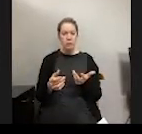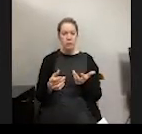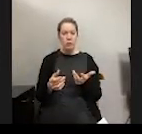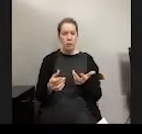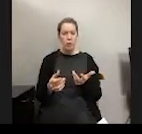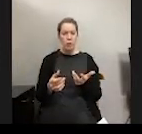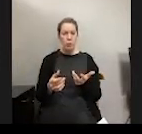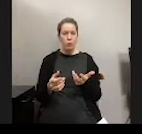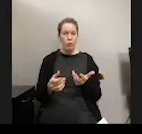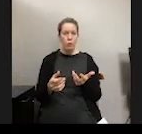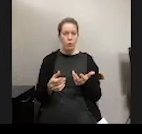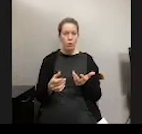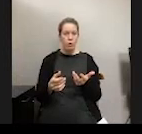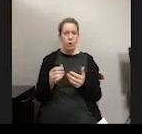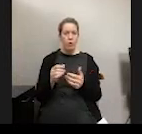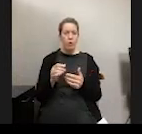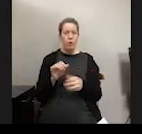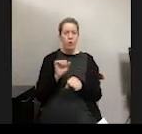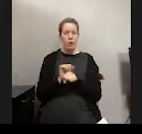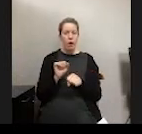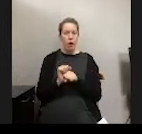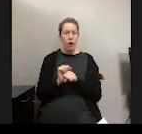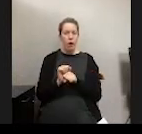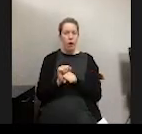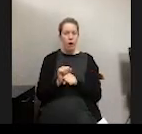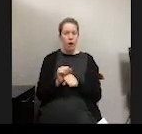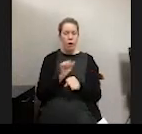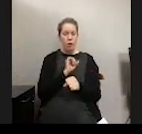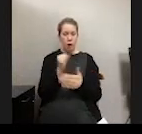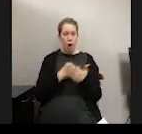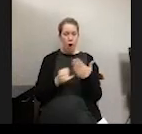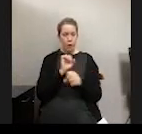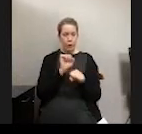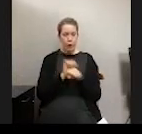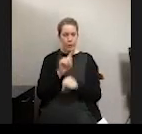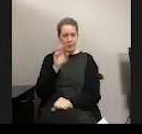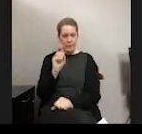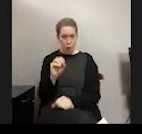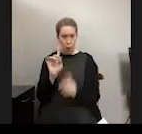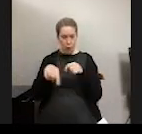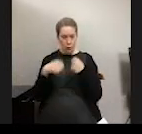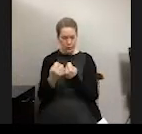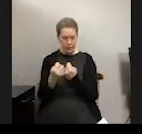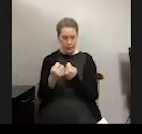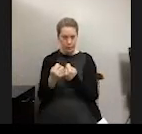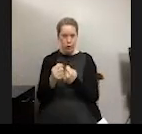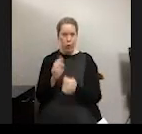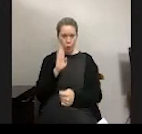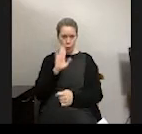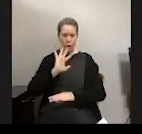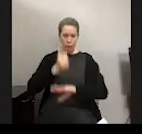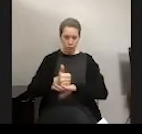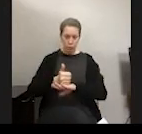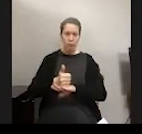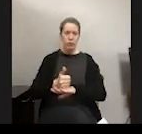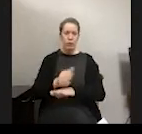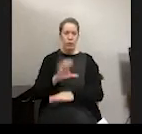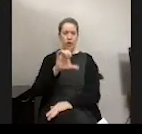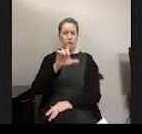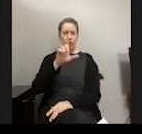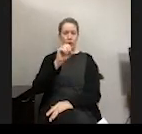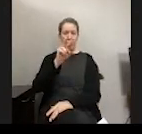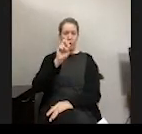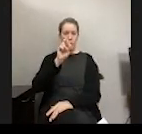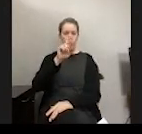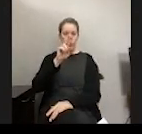we're creating and we're going to stand up community cultural hubs. So one out in Etobicoke at Cloverdale Mall, one up North